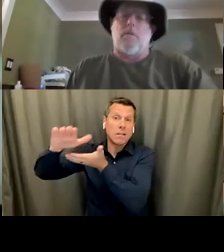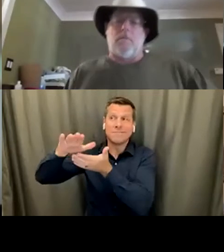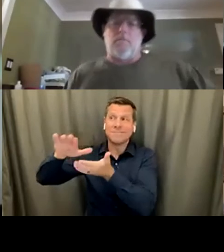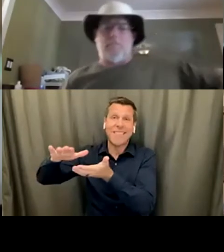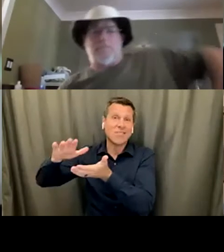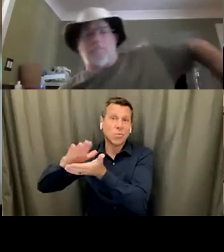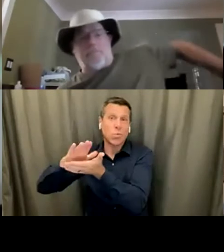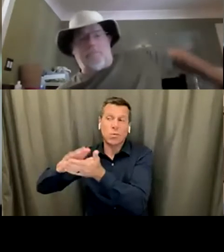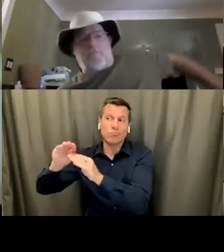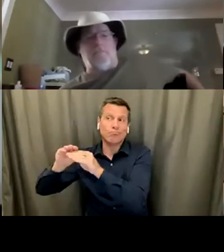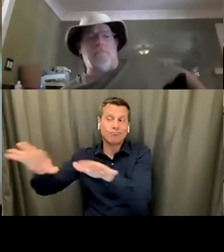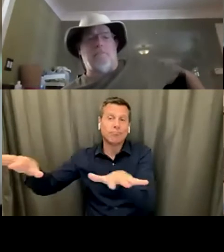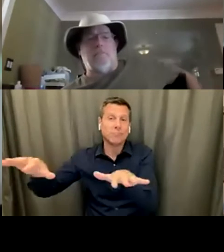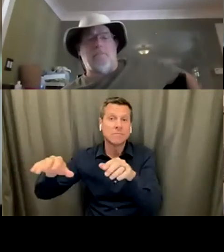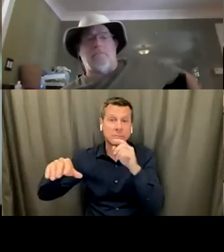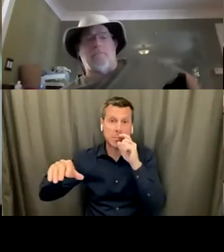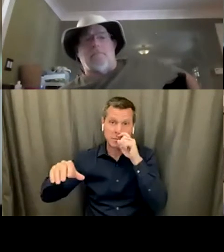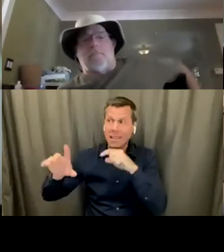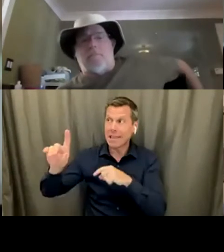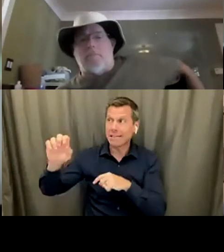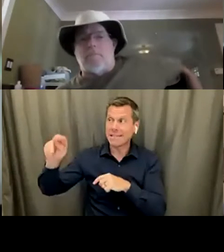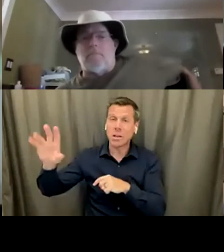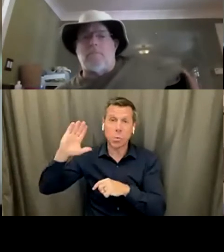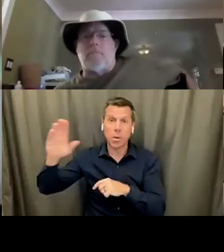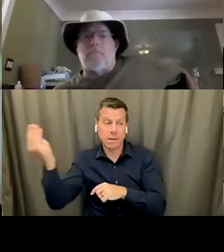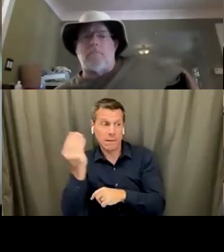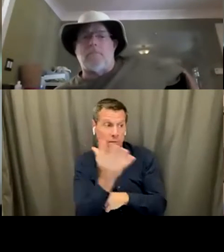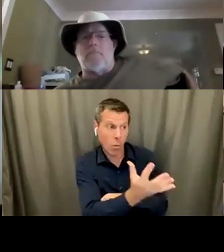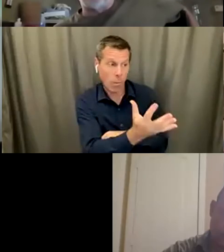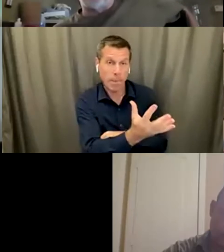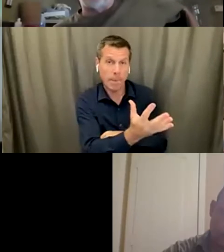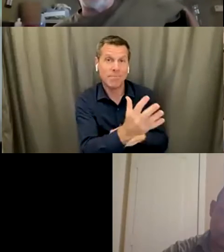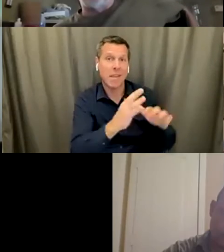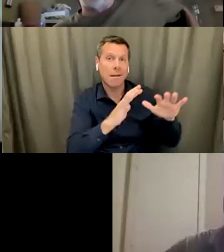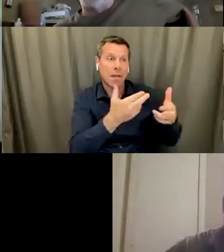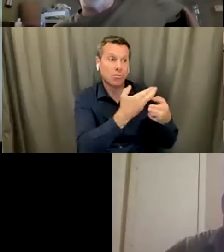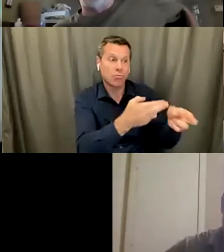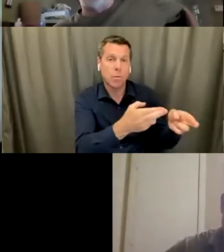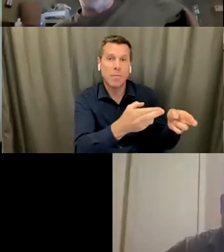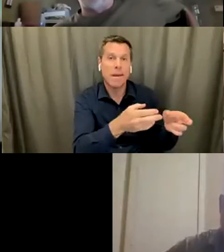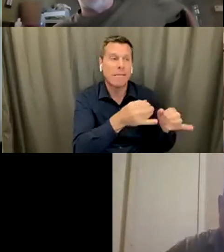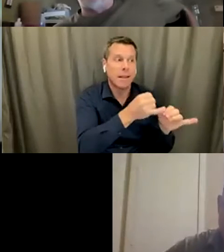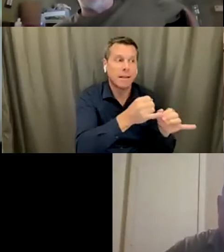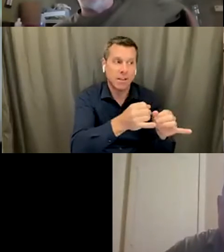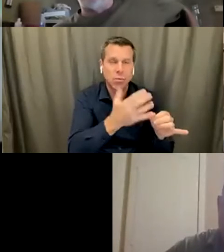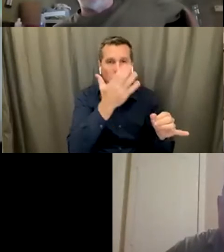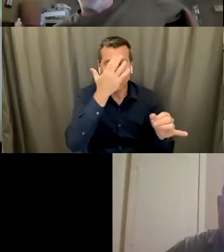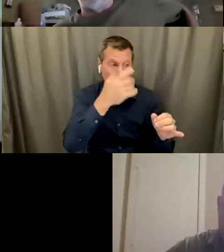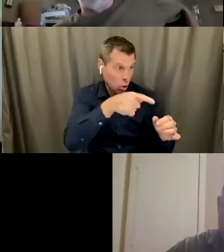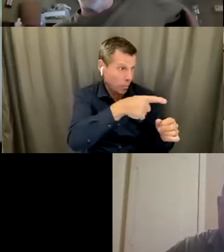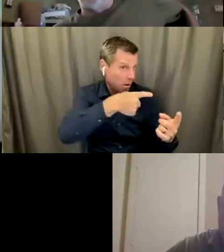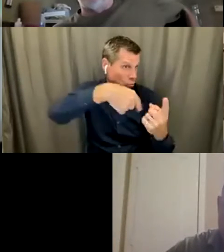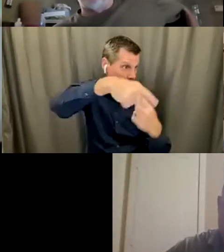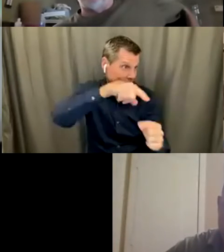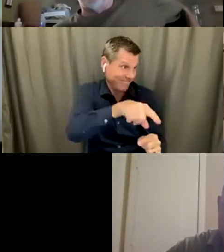past, it's come from the dean to the classroom. And then to the individual students that we know best, that have been around